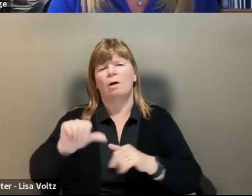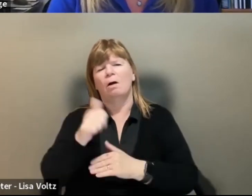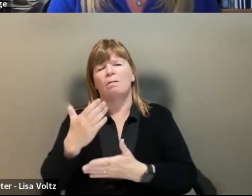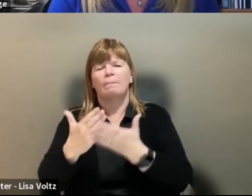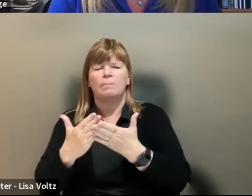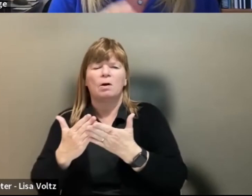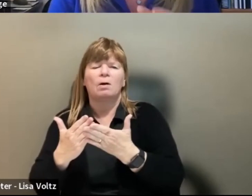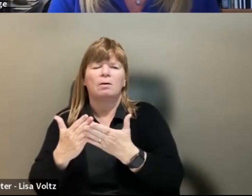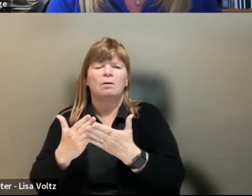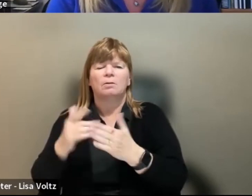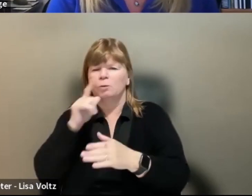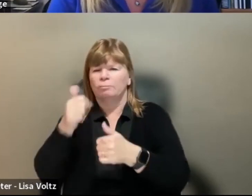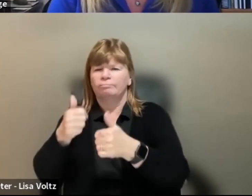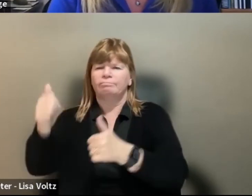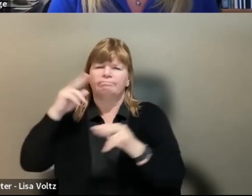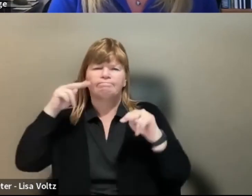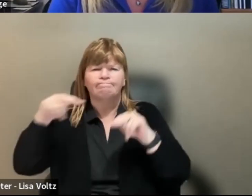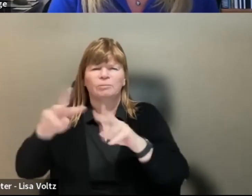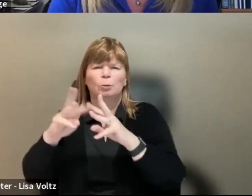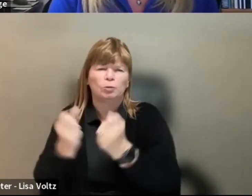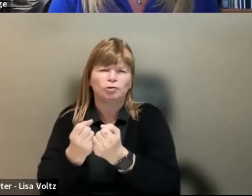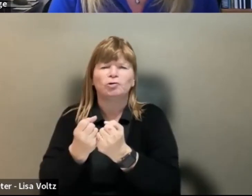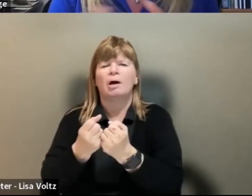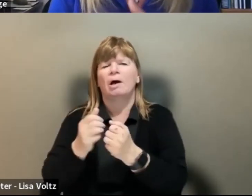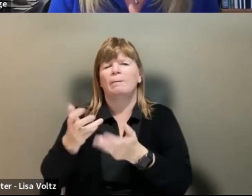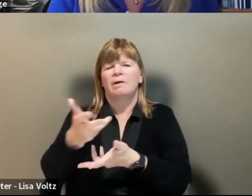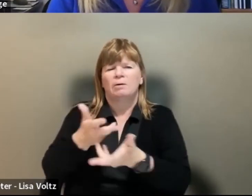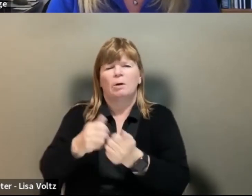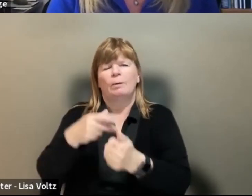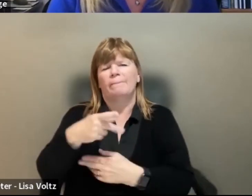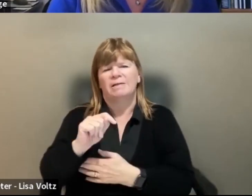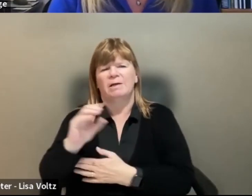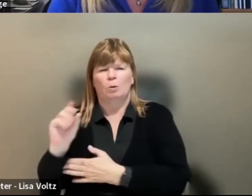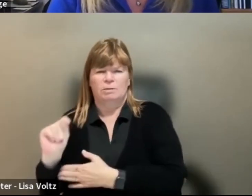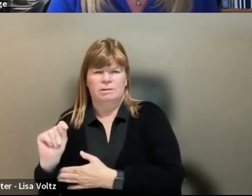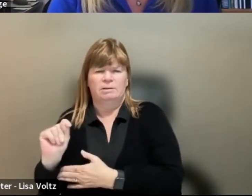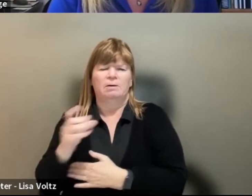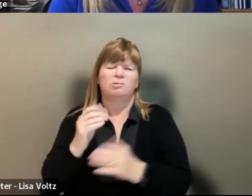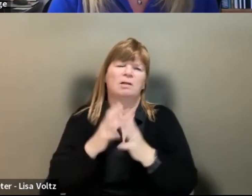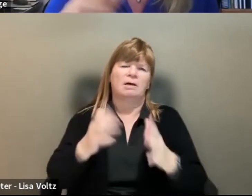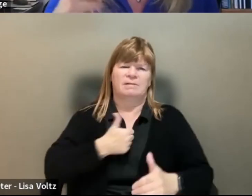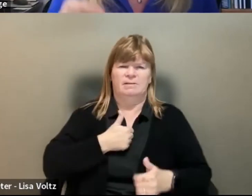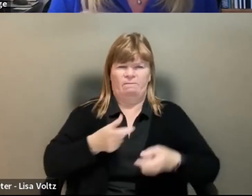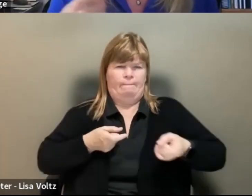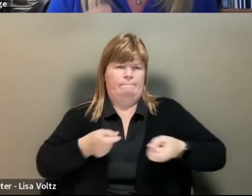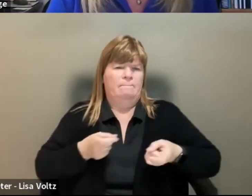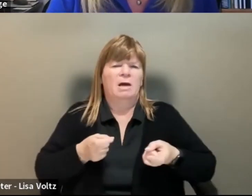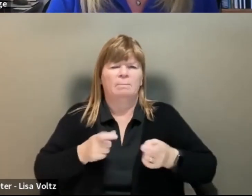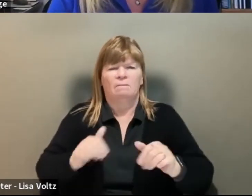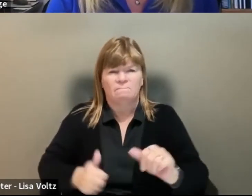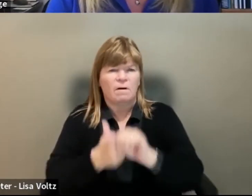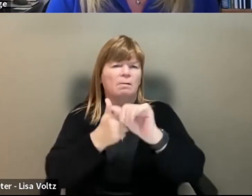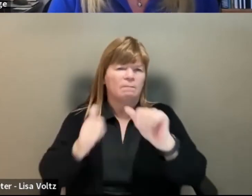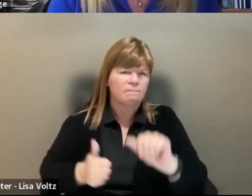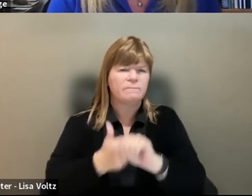by a workshop or interaction with the PT or OT. And then there's a lot of self-management where there's follow-up so that can be